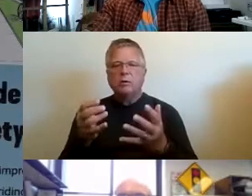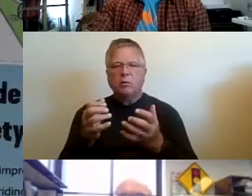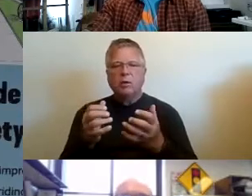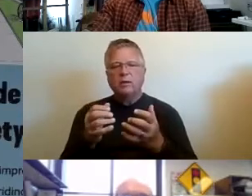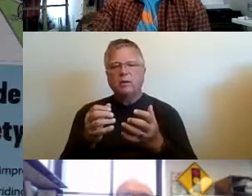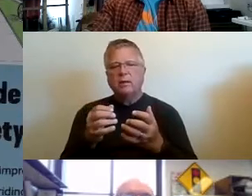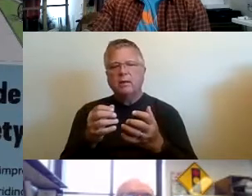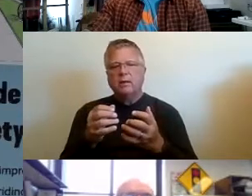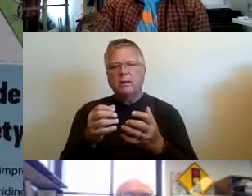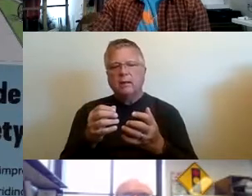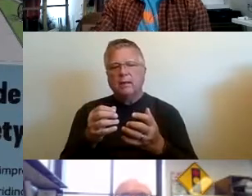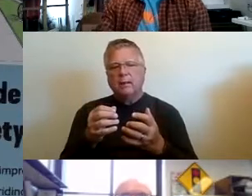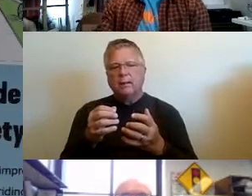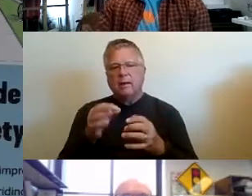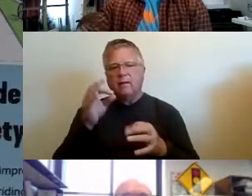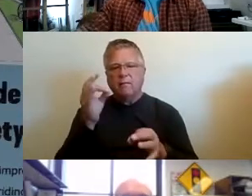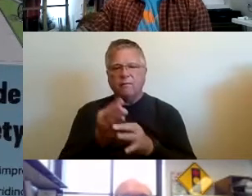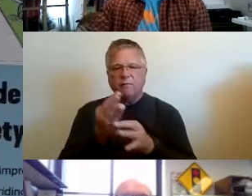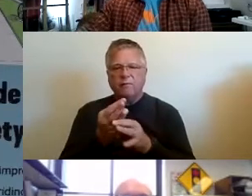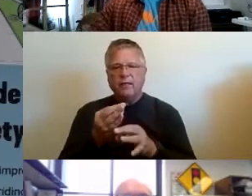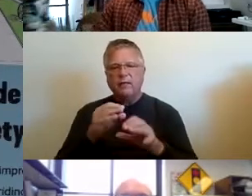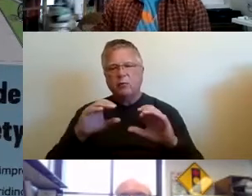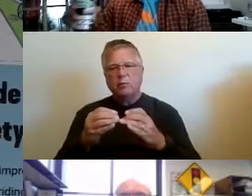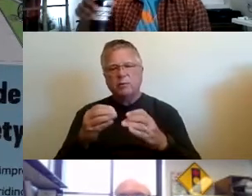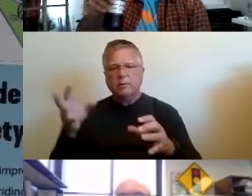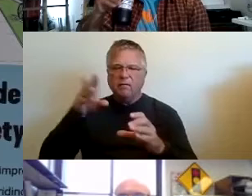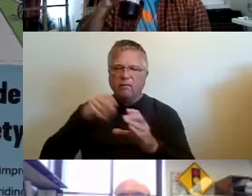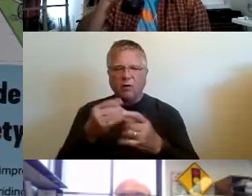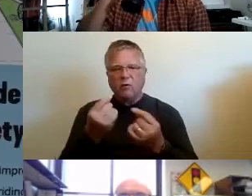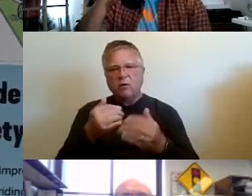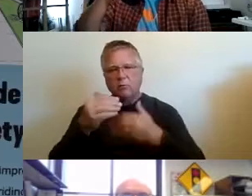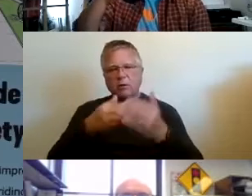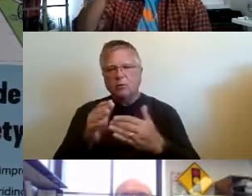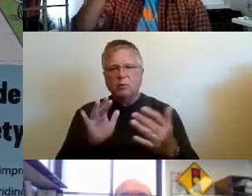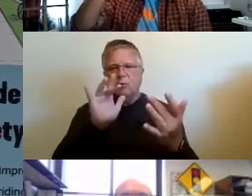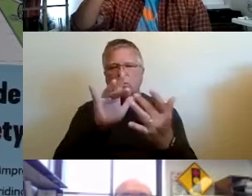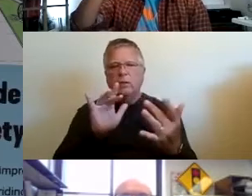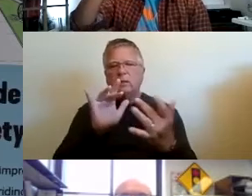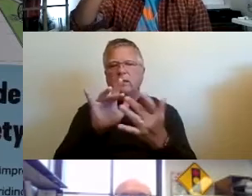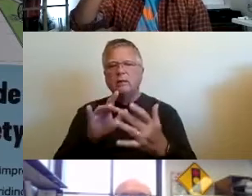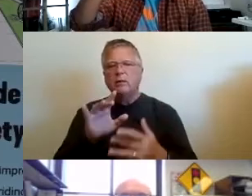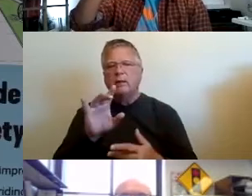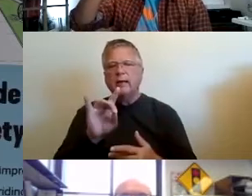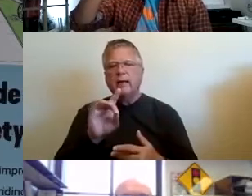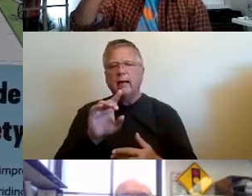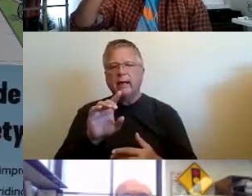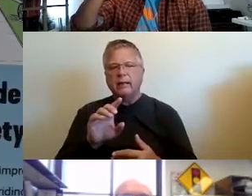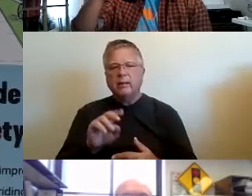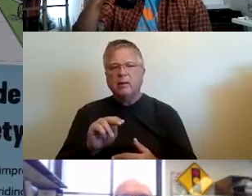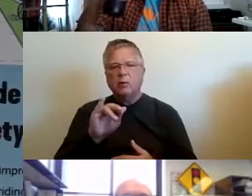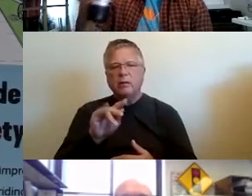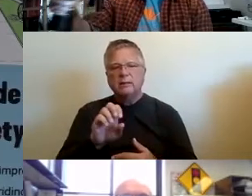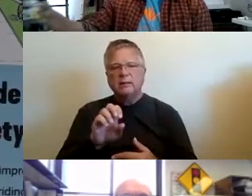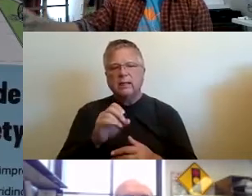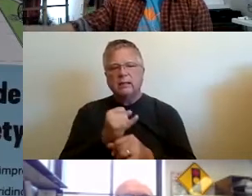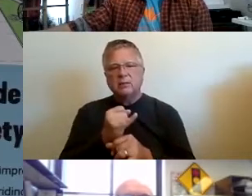faith-based institution to be involved in this whole process. So we reached out 8 Northside faith-based institutions